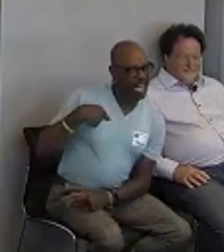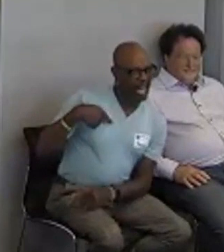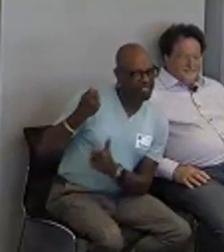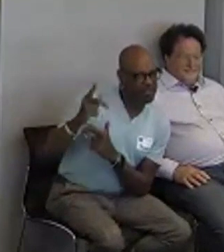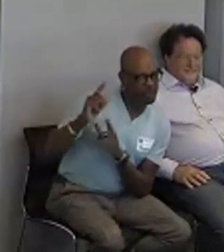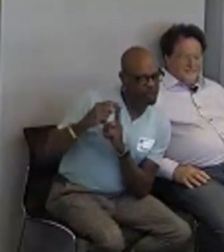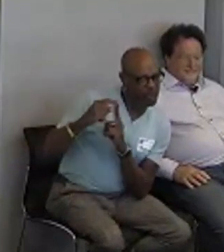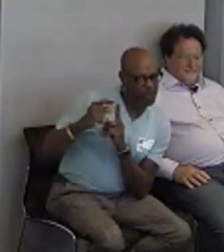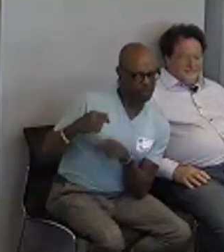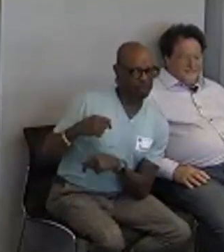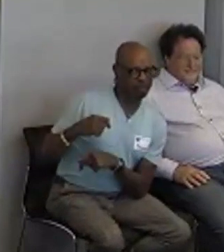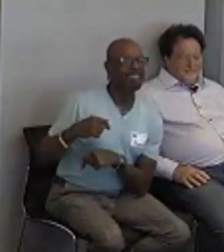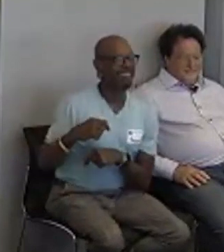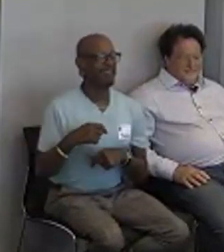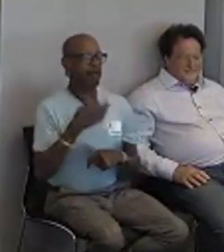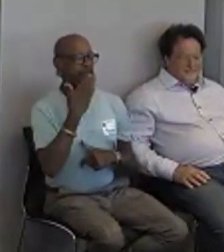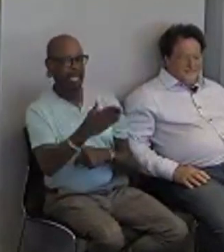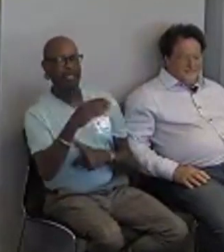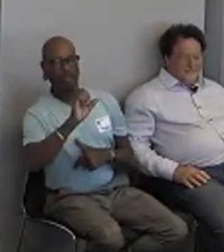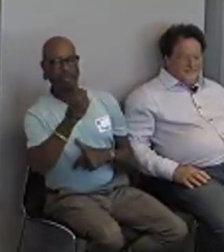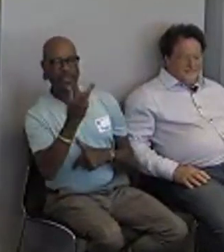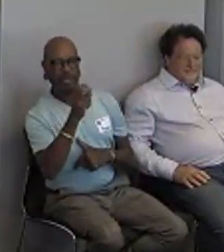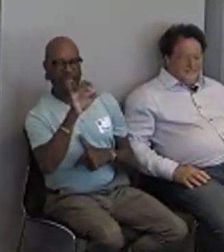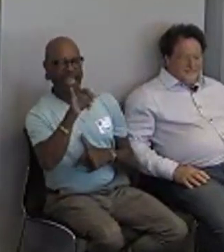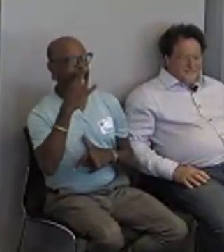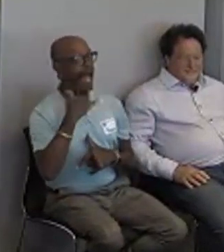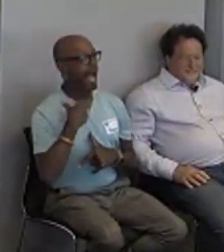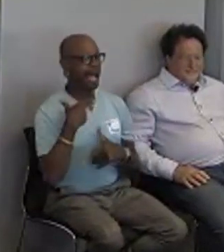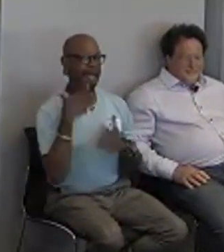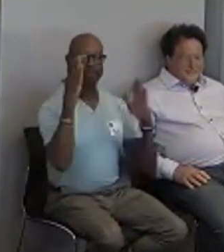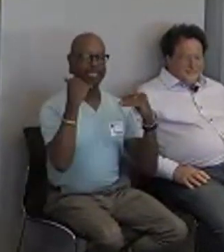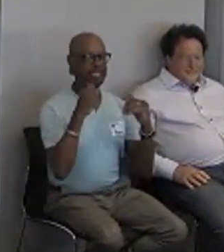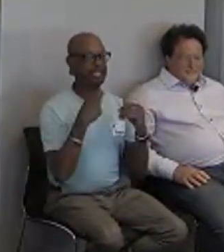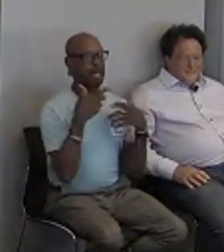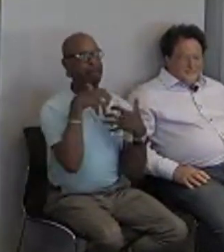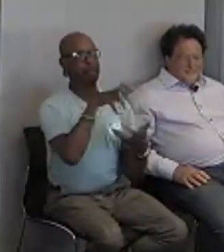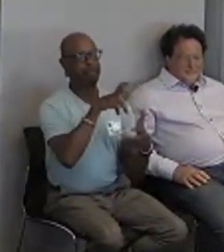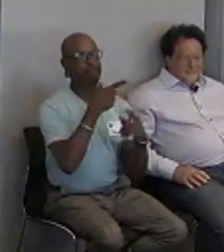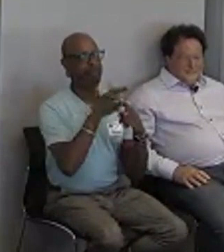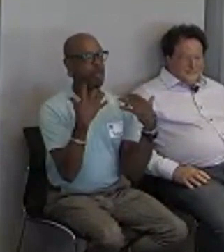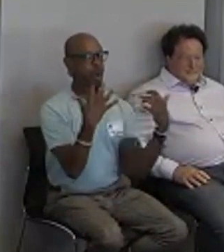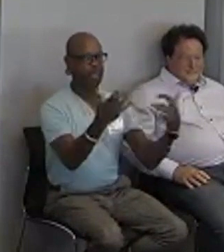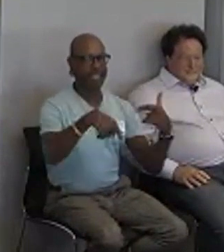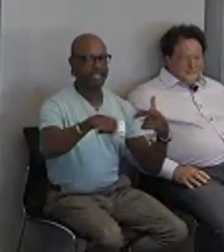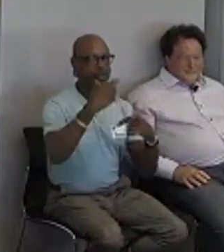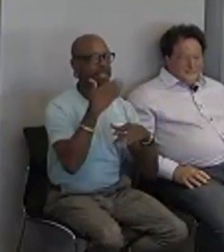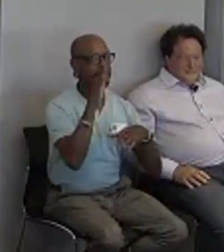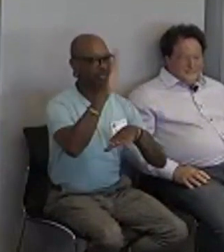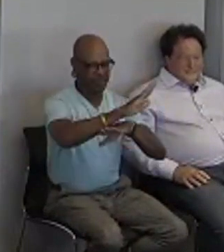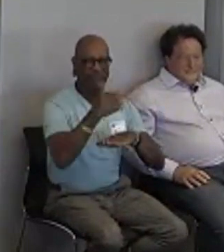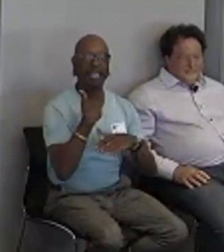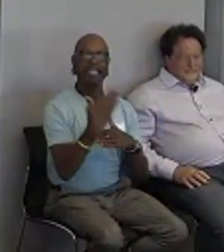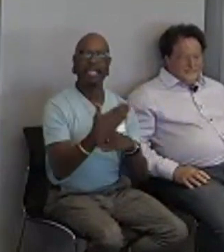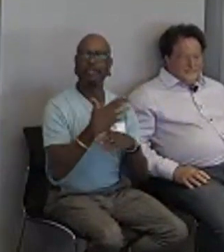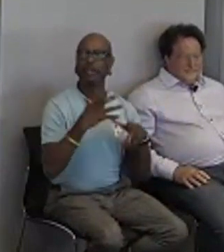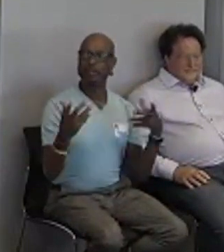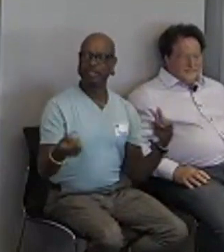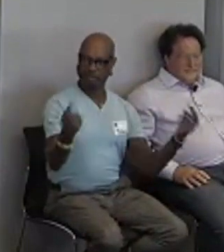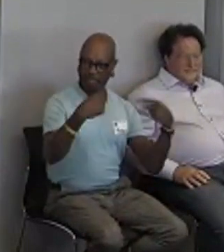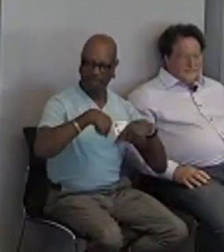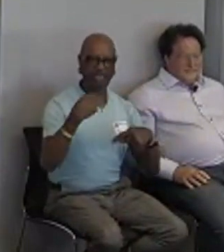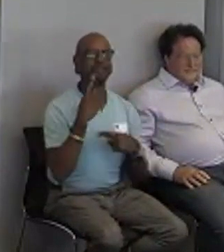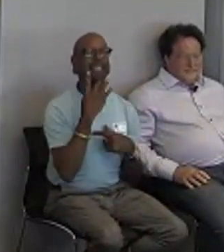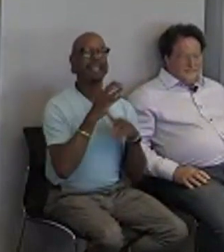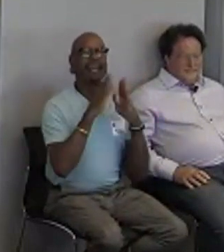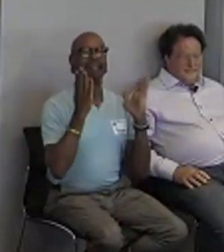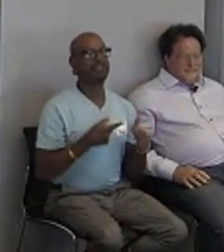Sherry. I expected some heckling from the audience out there. So good afternoon, everybody, and thank you so much for coming to the